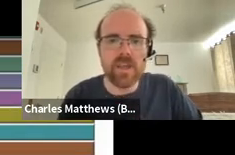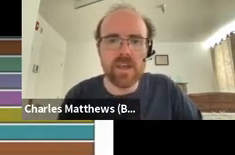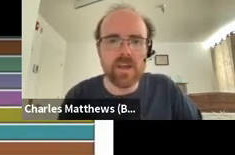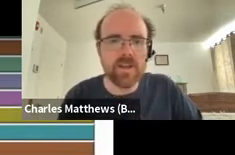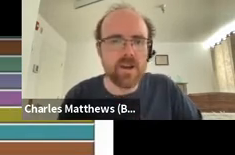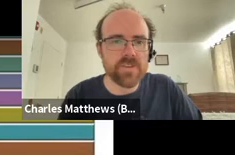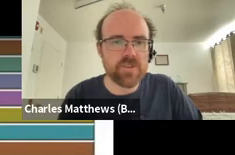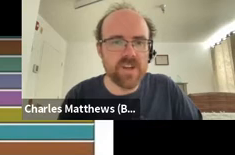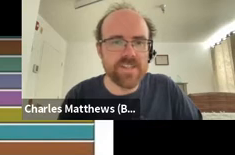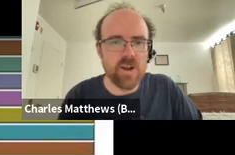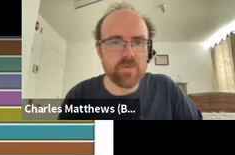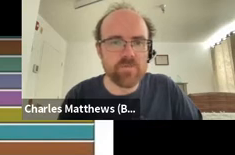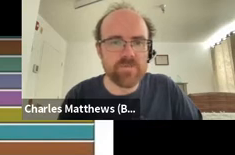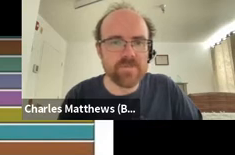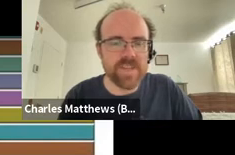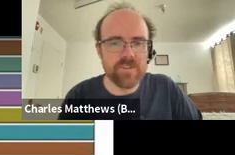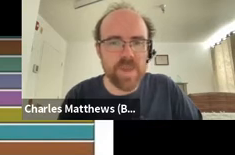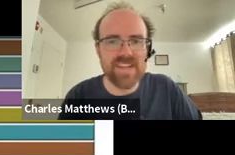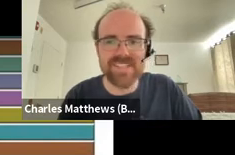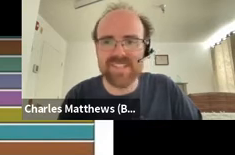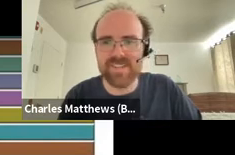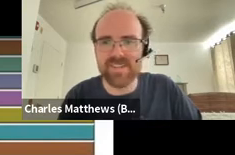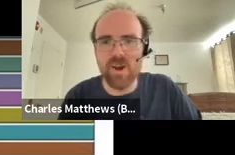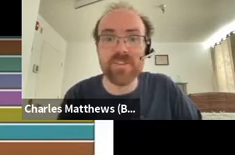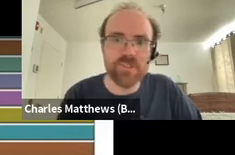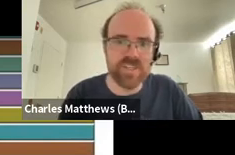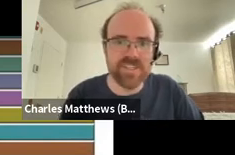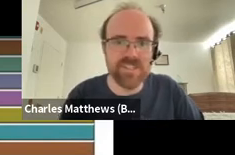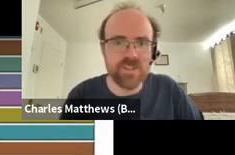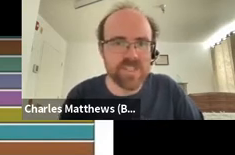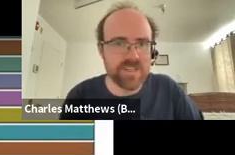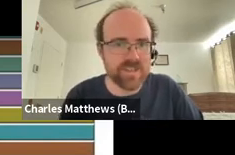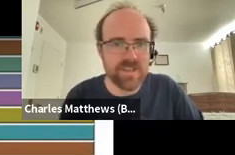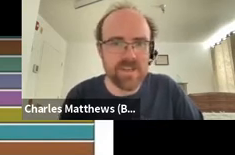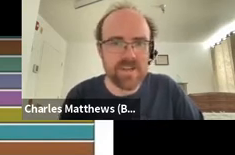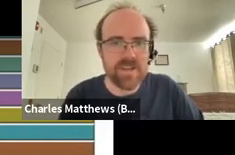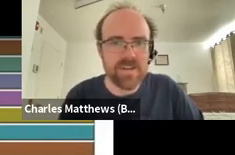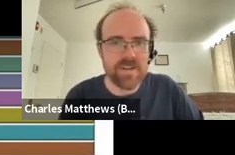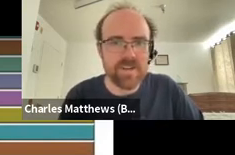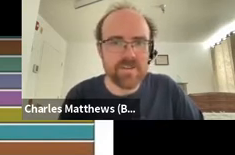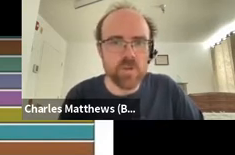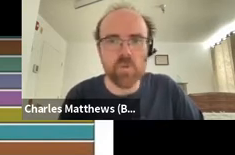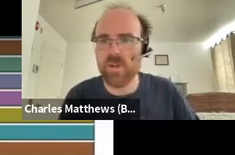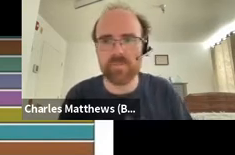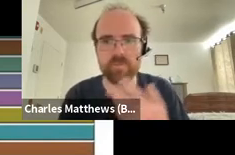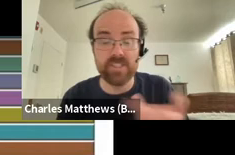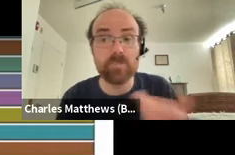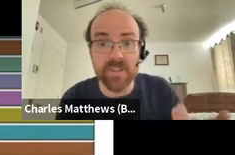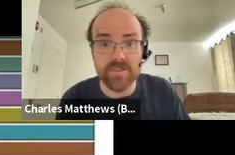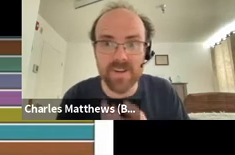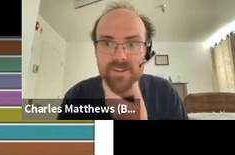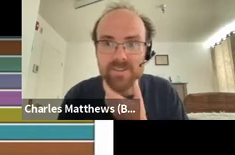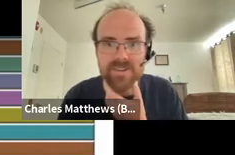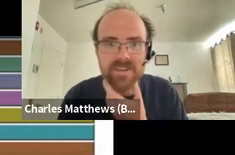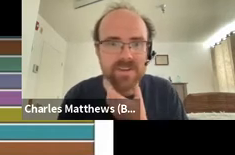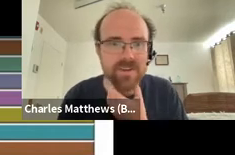And on the screen right now, they're kind of painting on the screen using those words from the